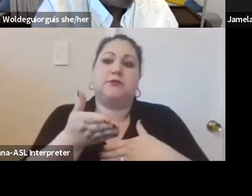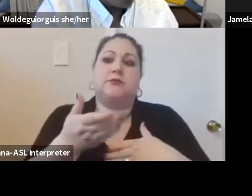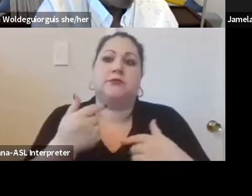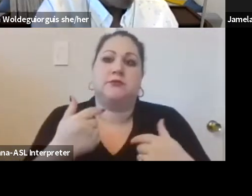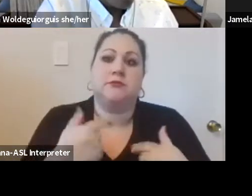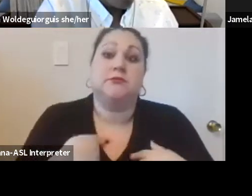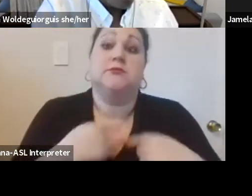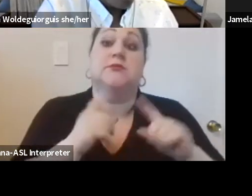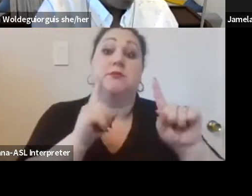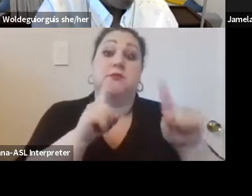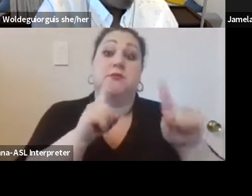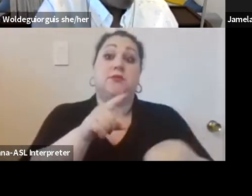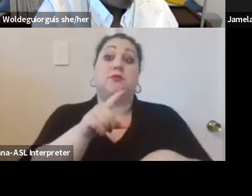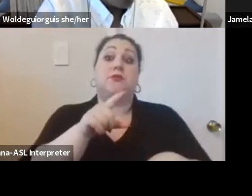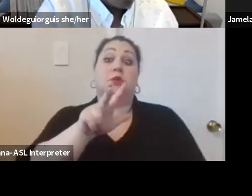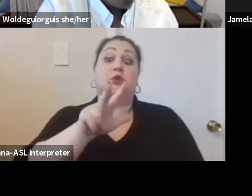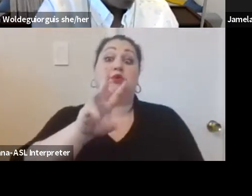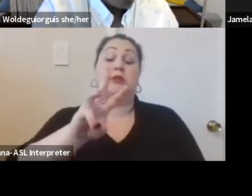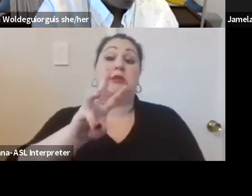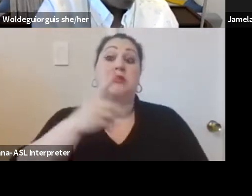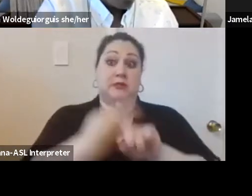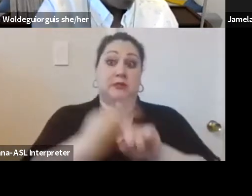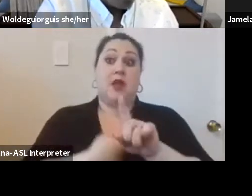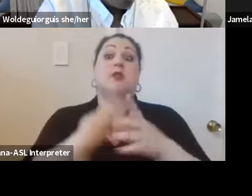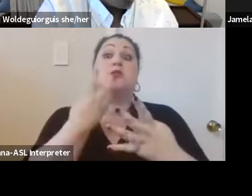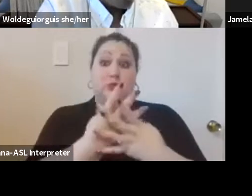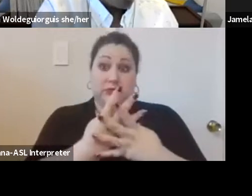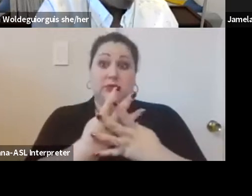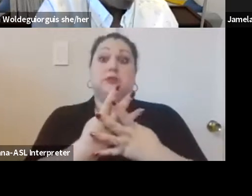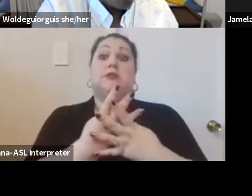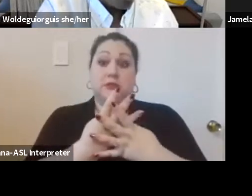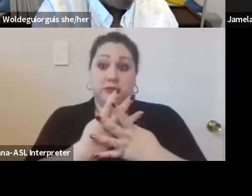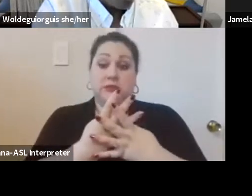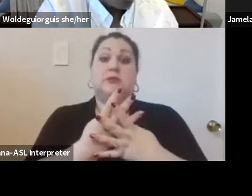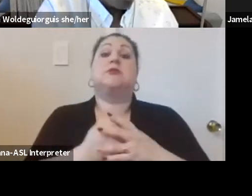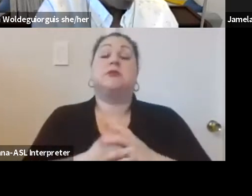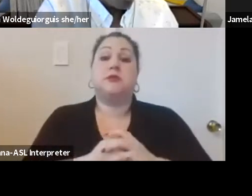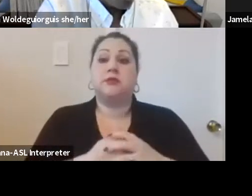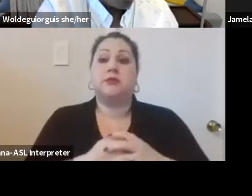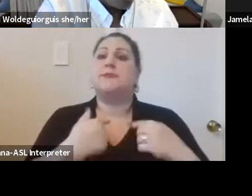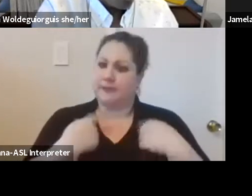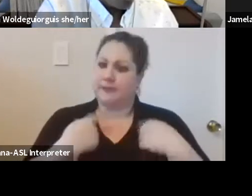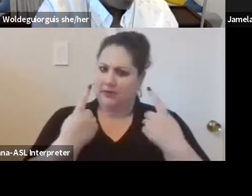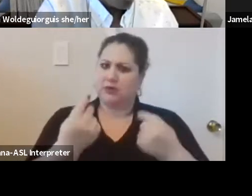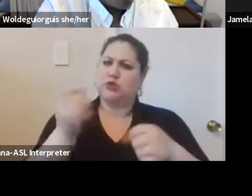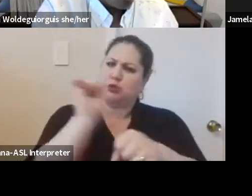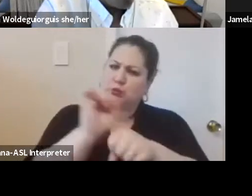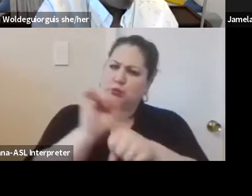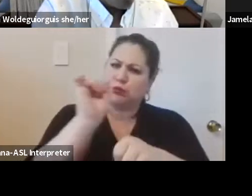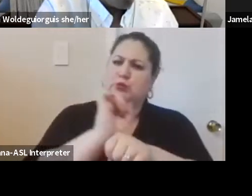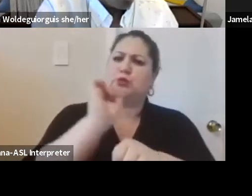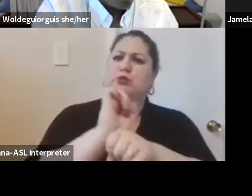36 months in prison, and I did a large amount of healing work, I got my daughter back.